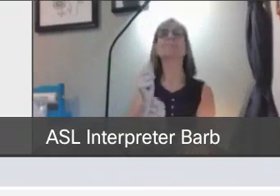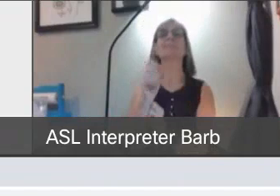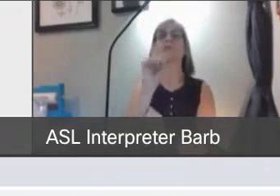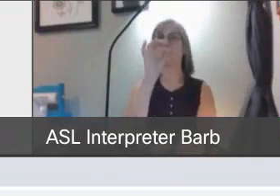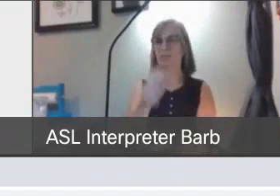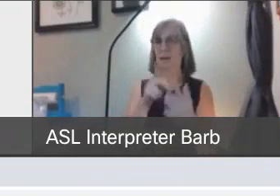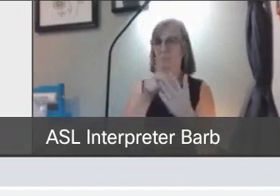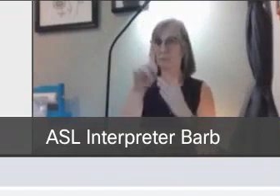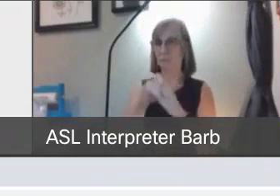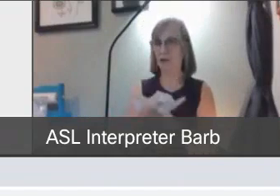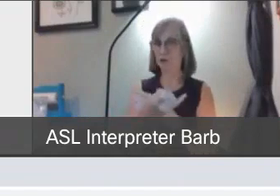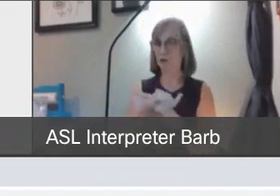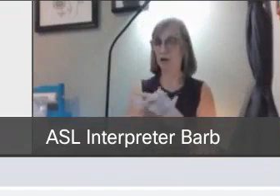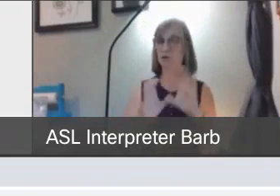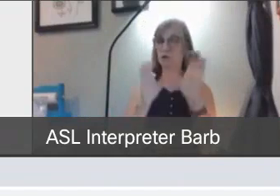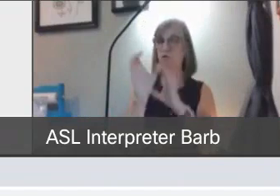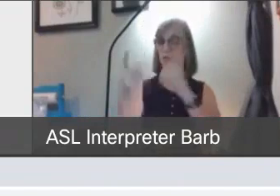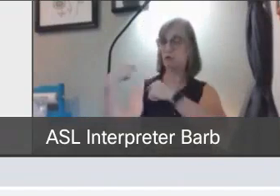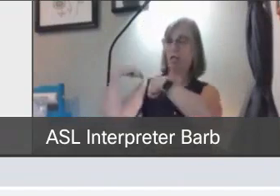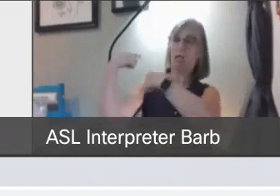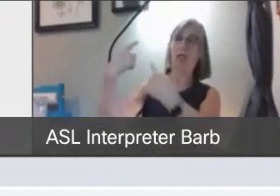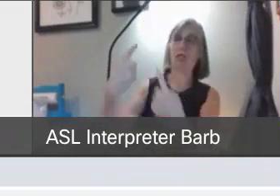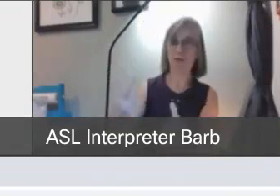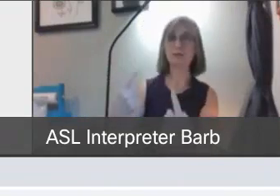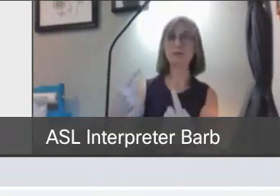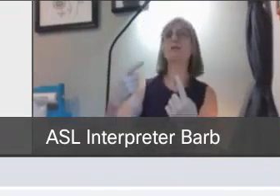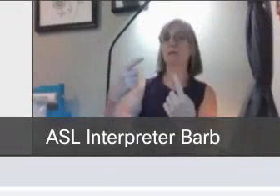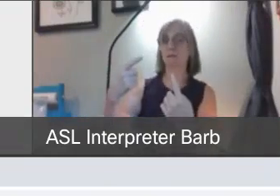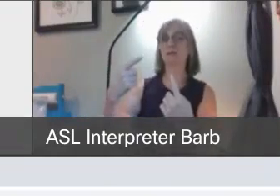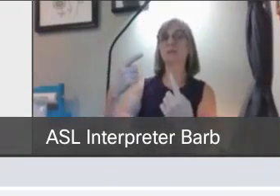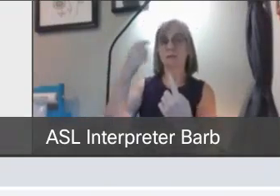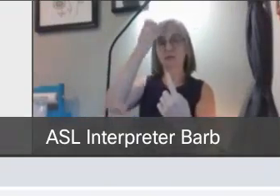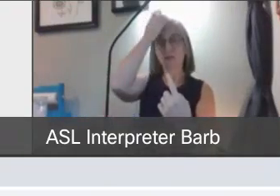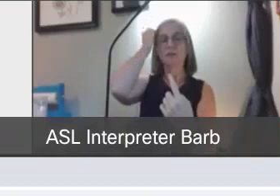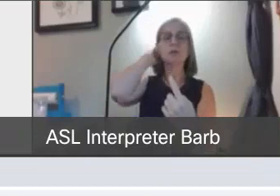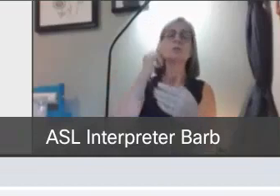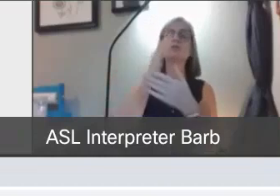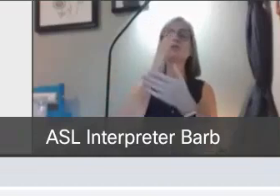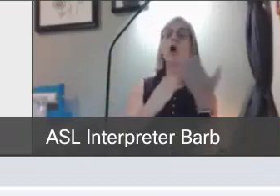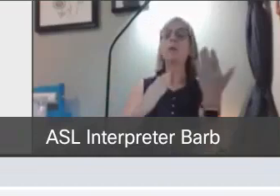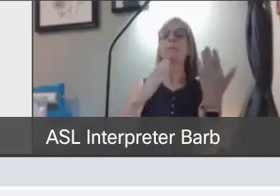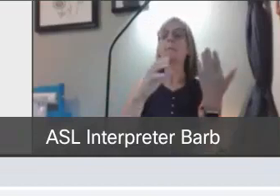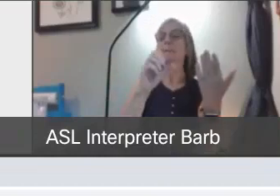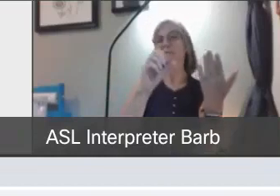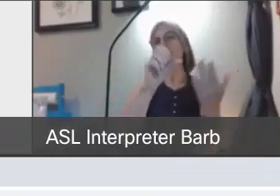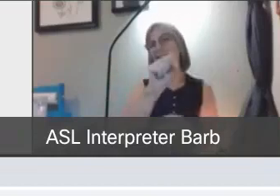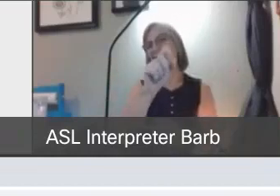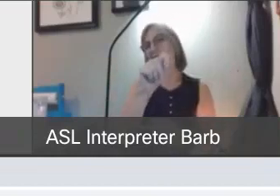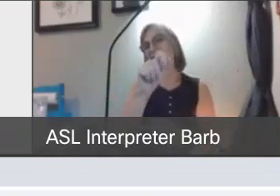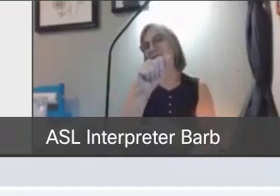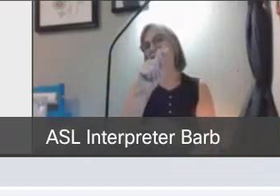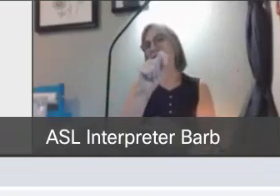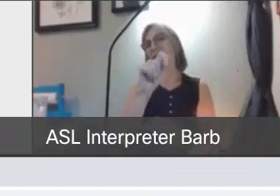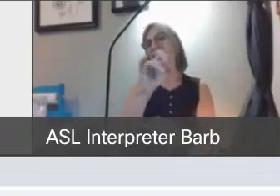under construction for quite a while. And some of the stations that are out there, or they're actually going to be called stations, as you see in